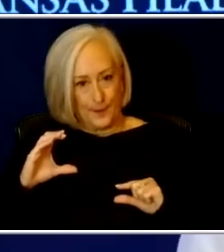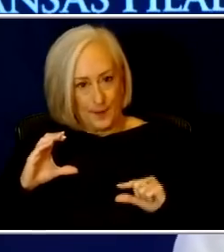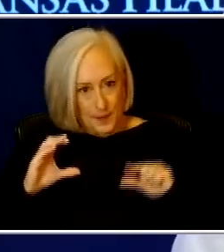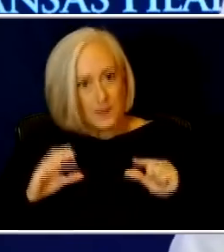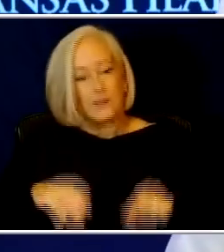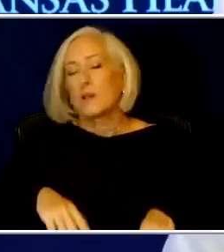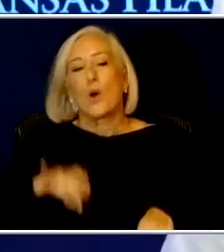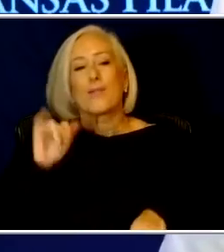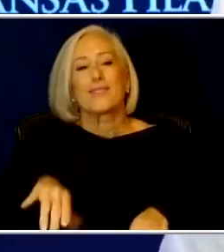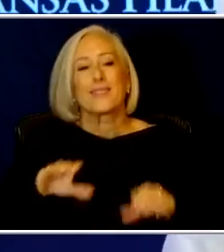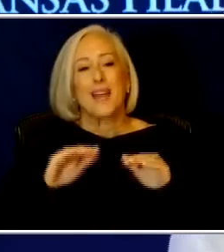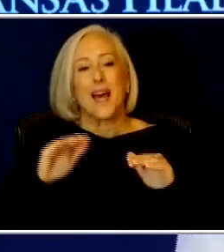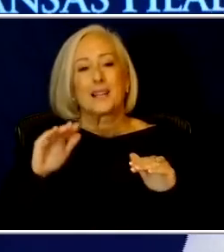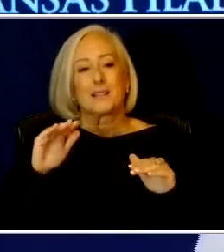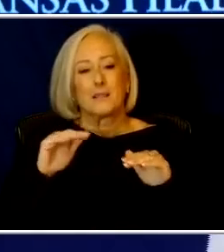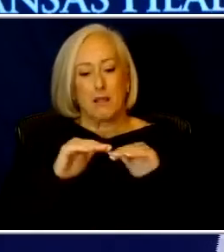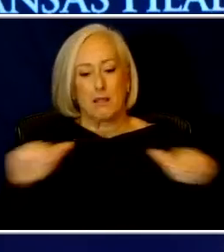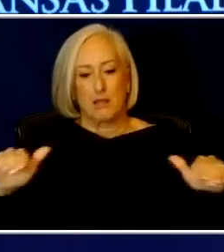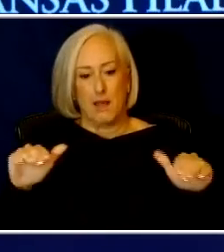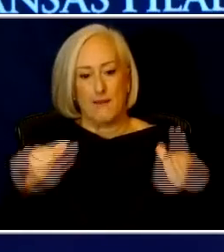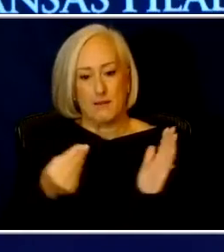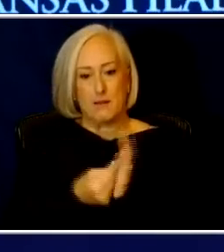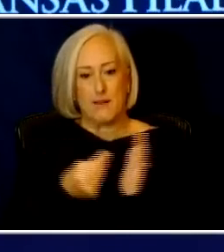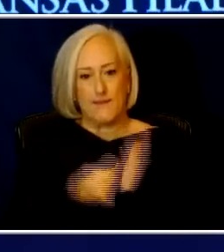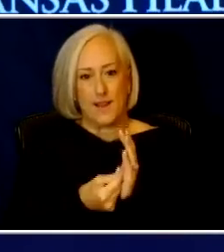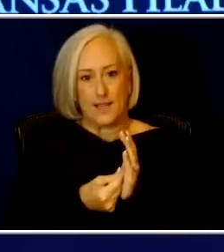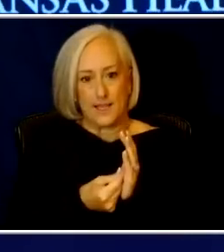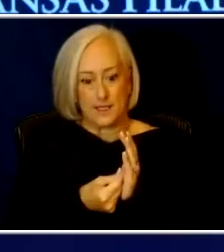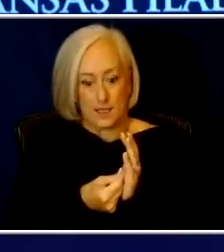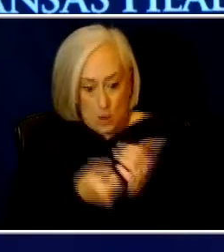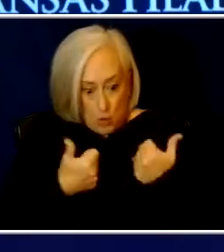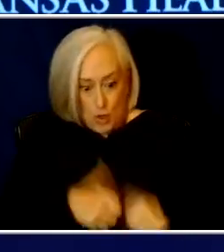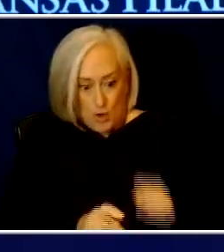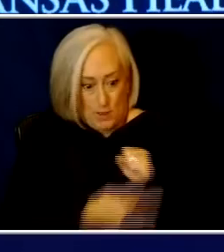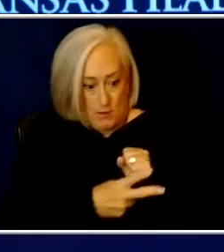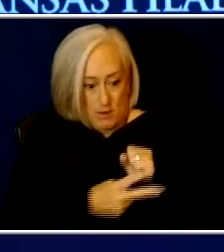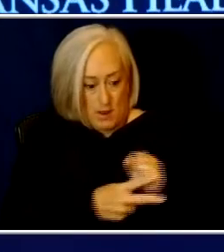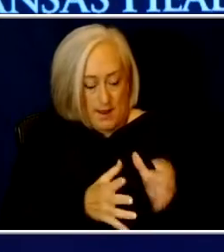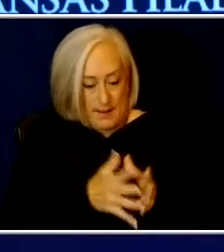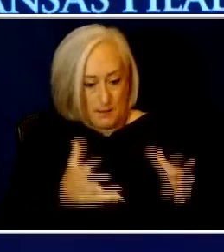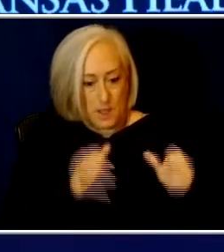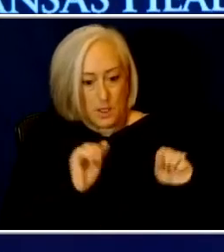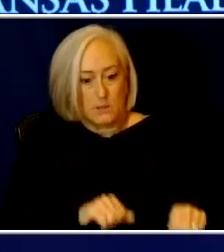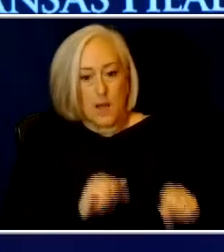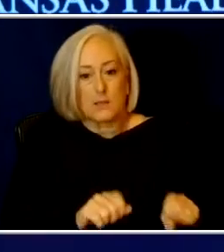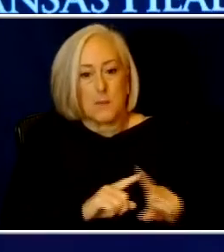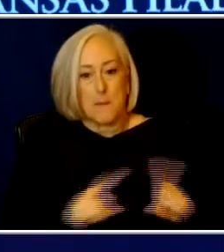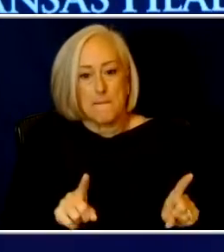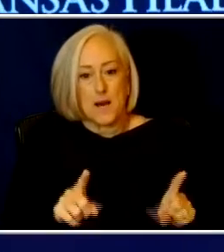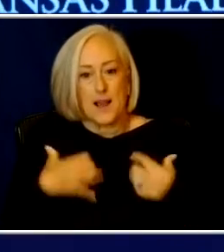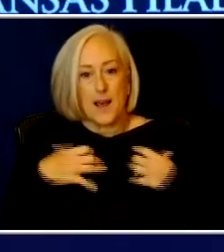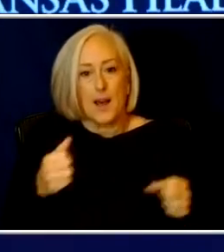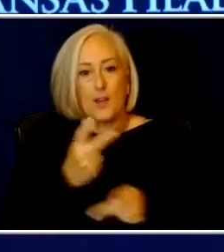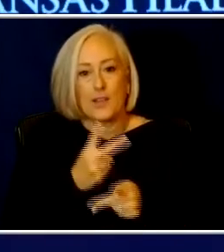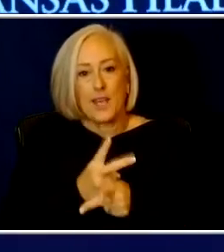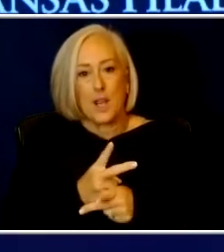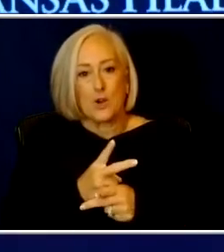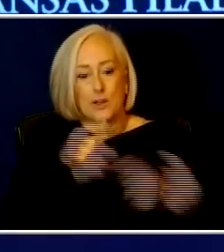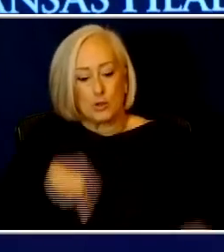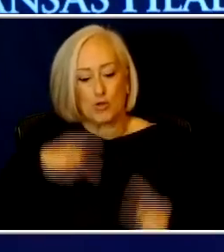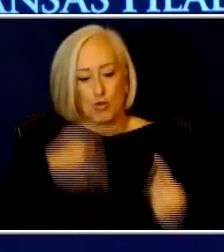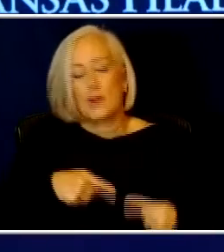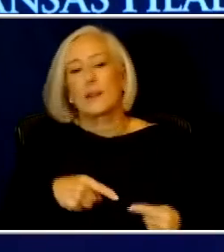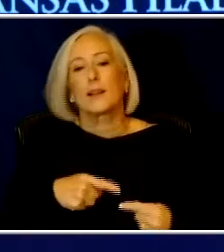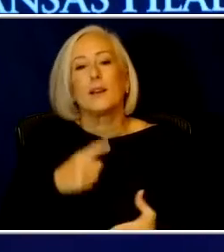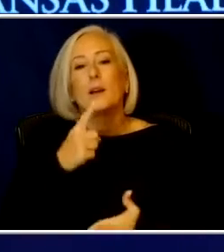conserve as much as we can, the healthcare is struggling. Added to that, what we see is a coming surge this winter, a lack of